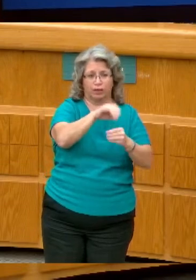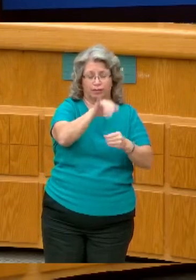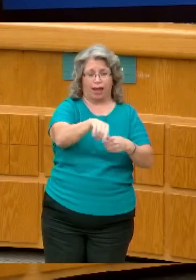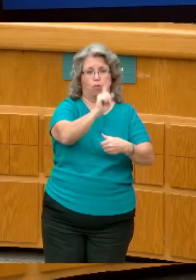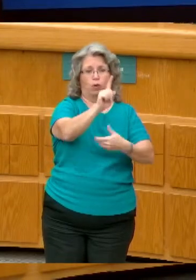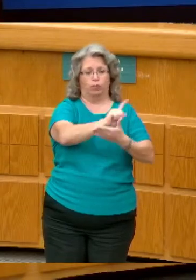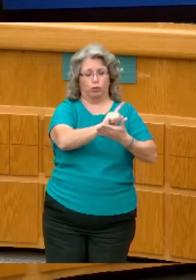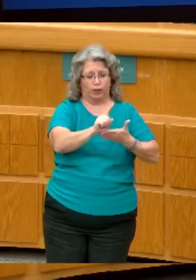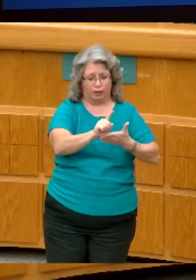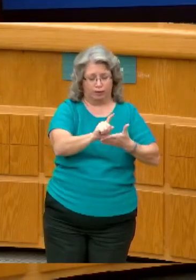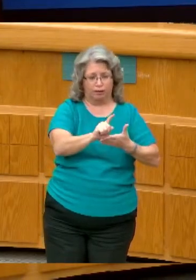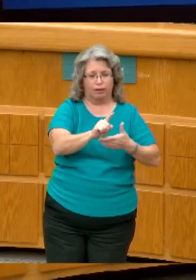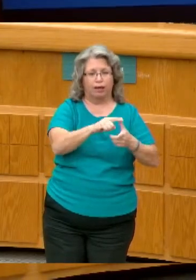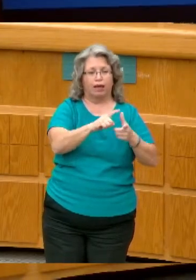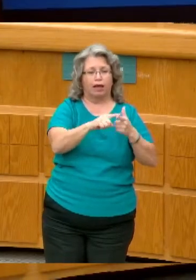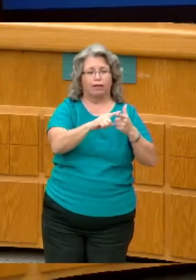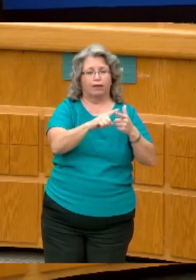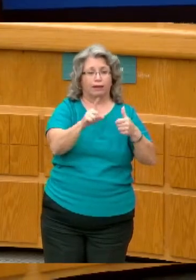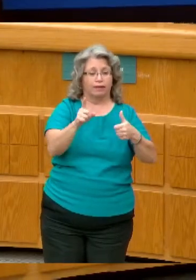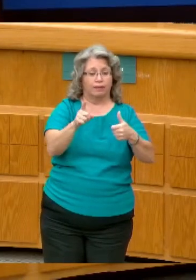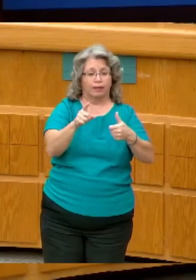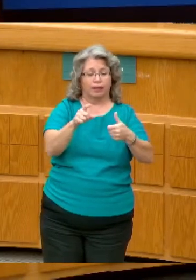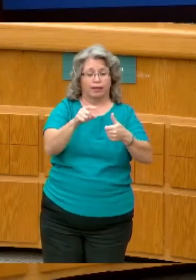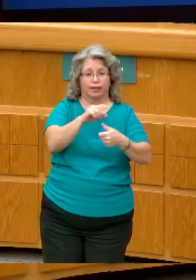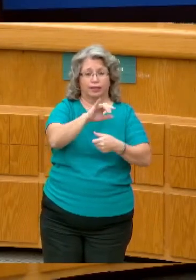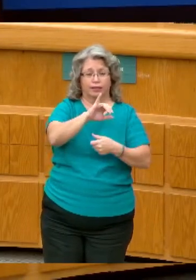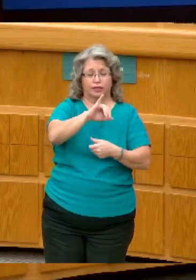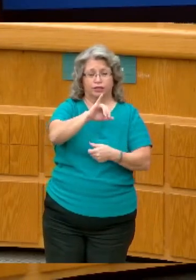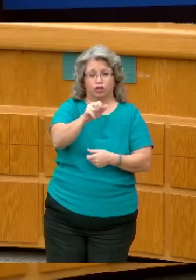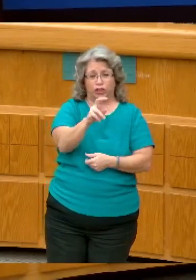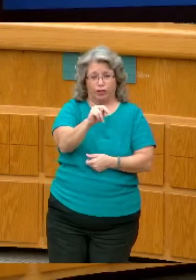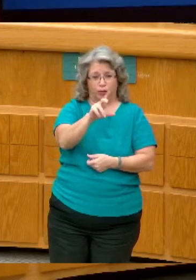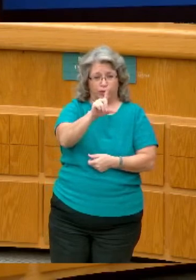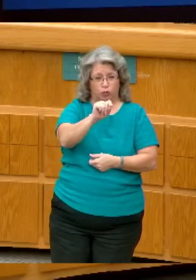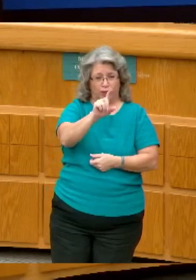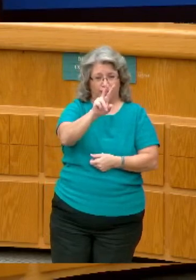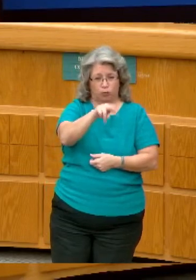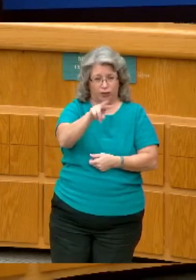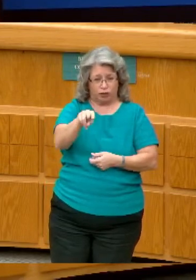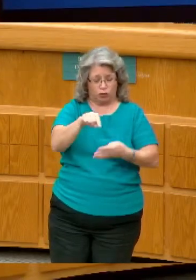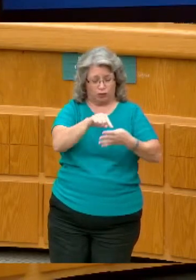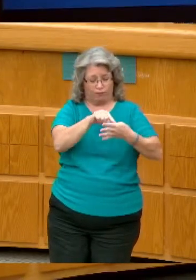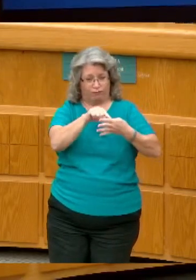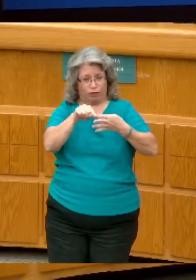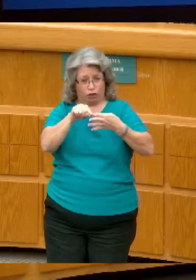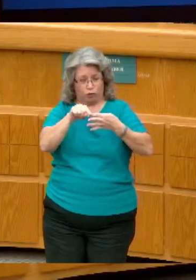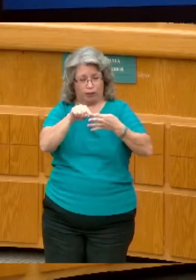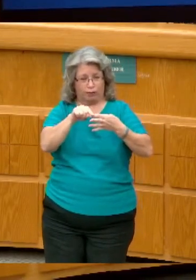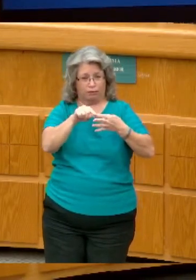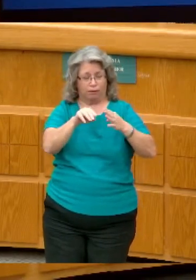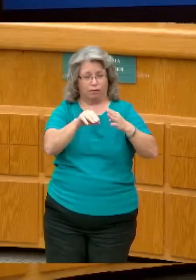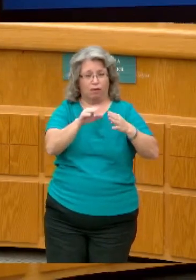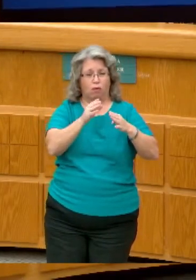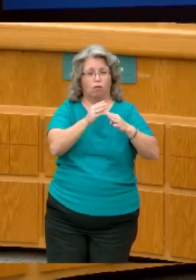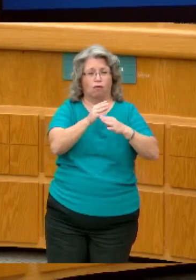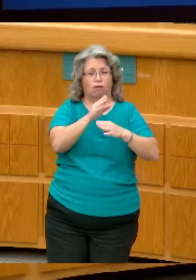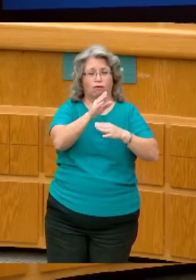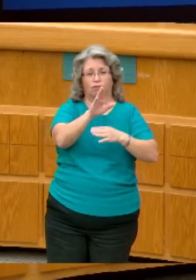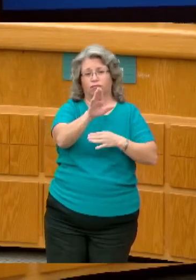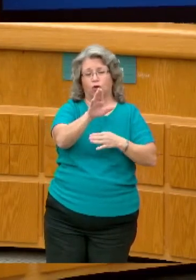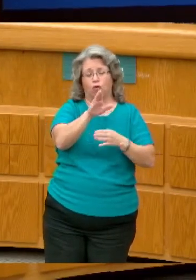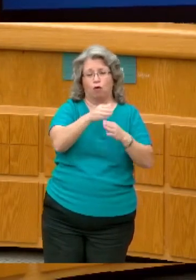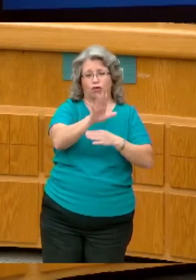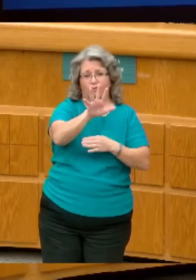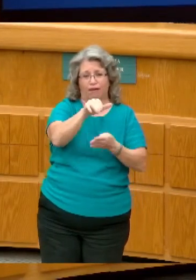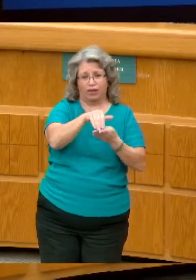then the following week, the first week in January of 2022, we jumped up to 5,500 plus cases. And